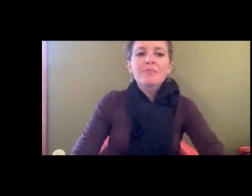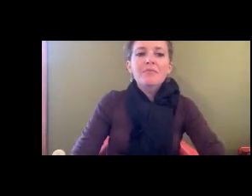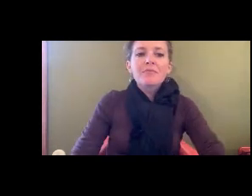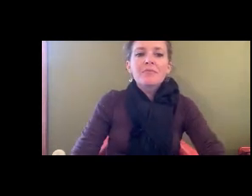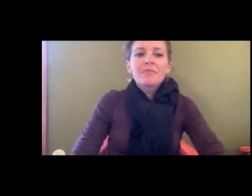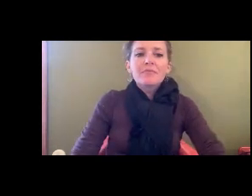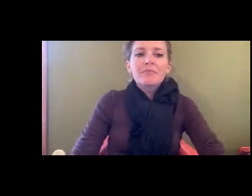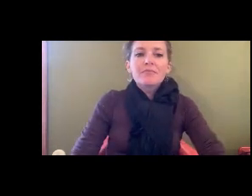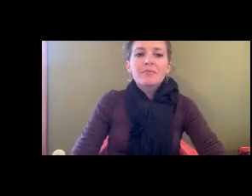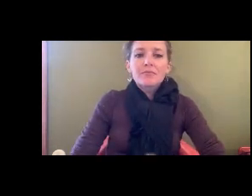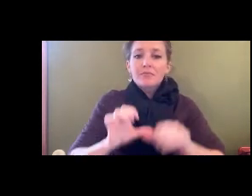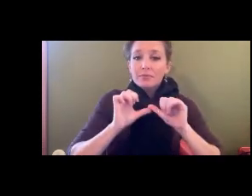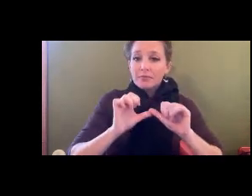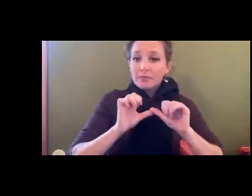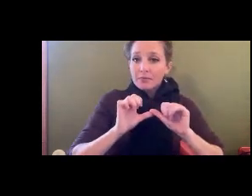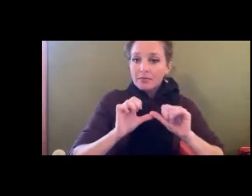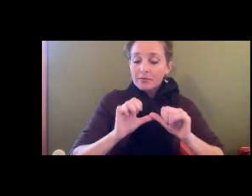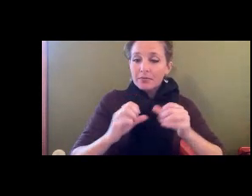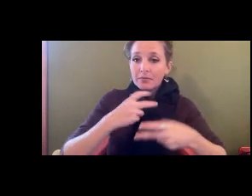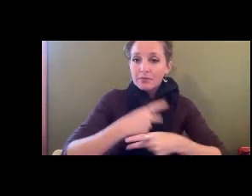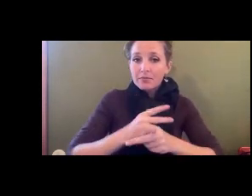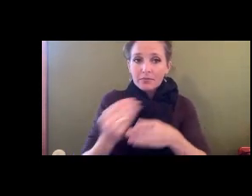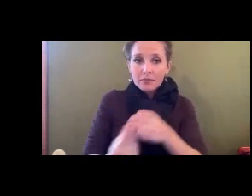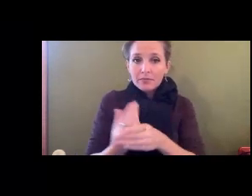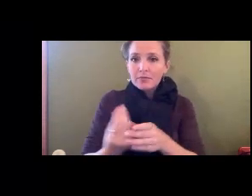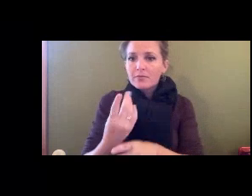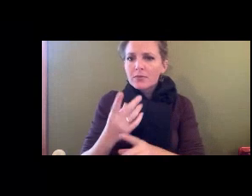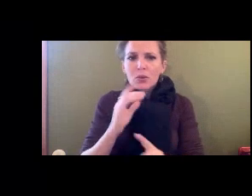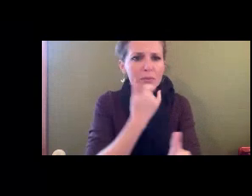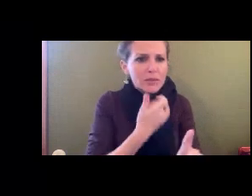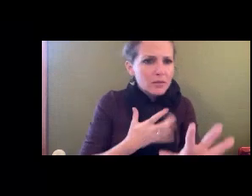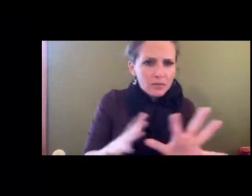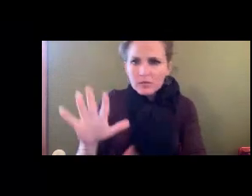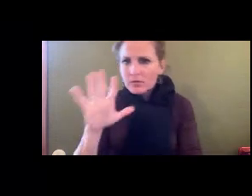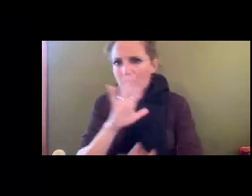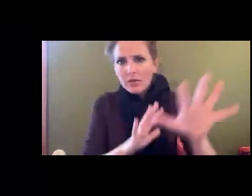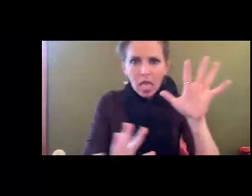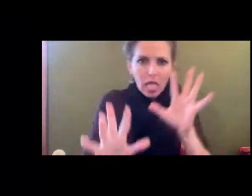sustainable productivity growth stems from innovation.